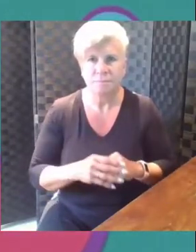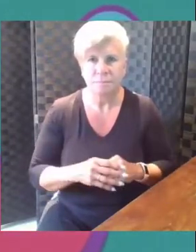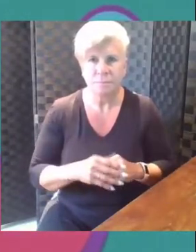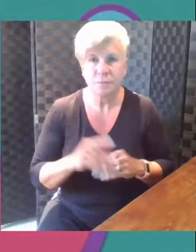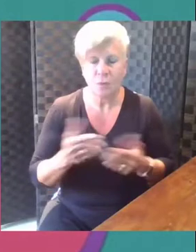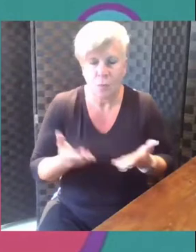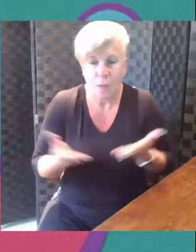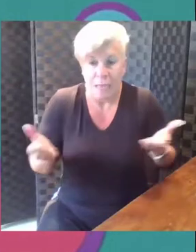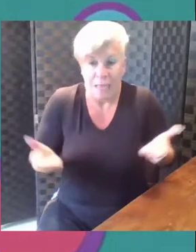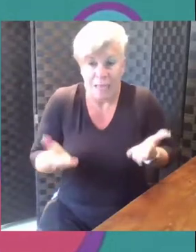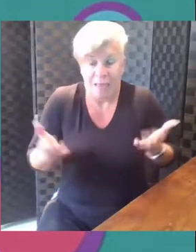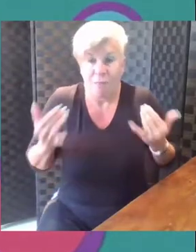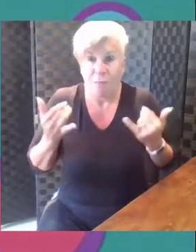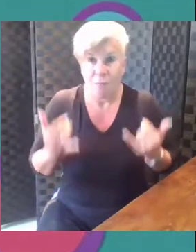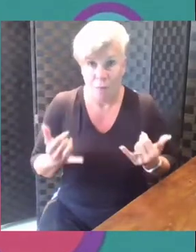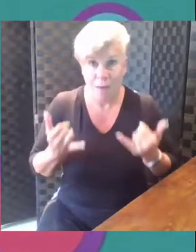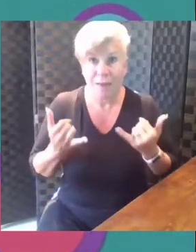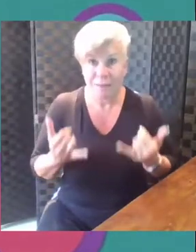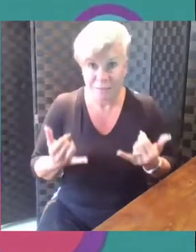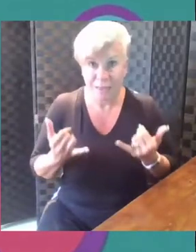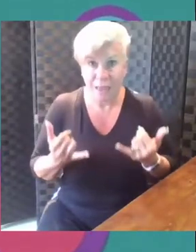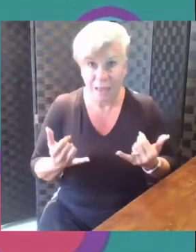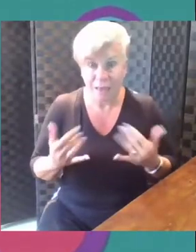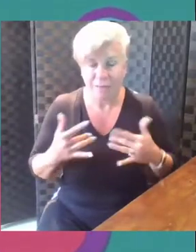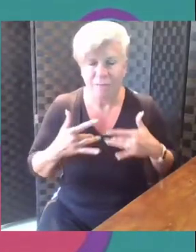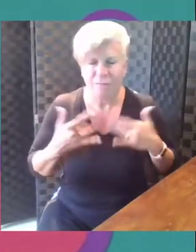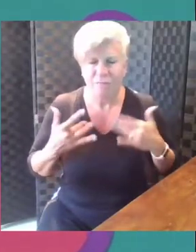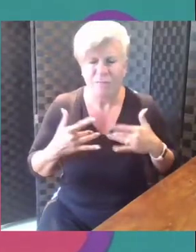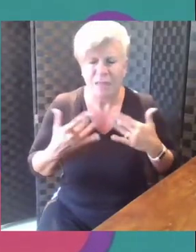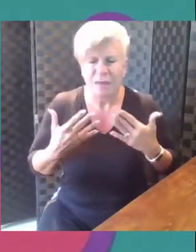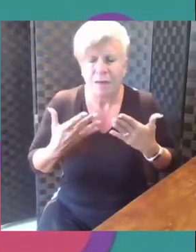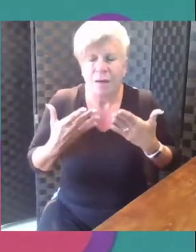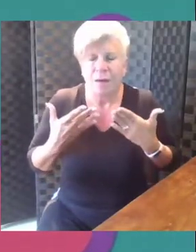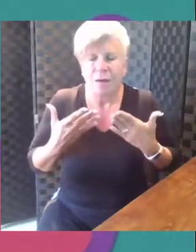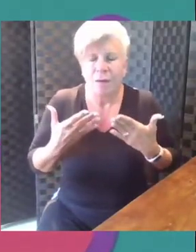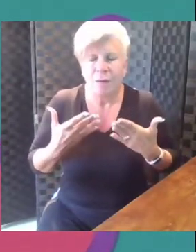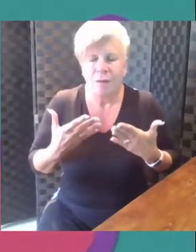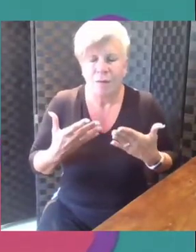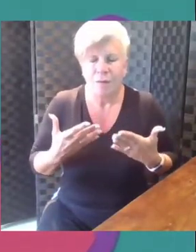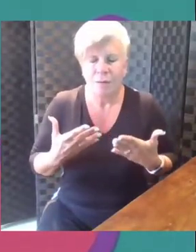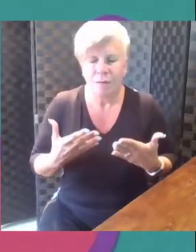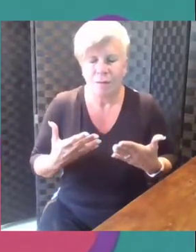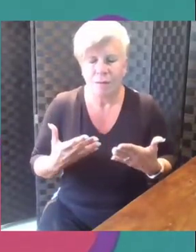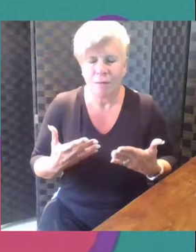You are here right now. Can you feel that?